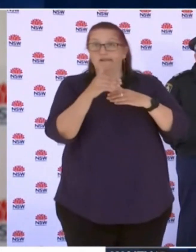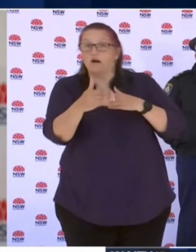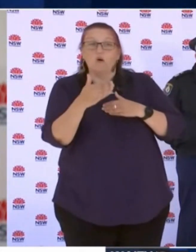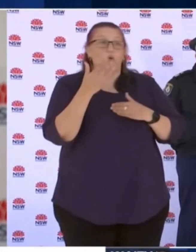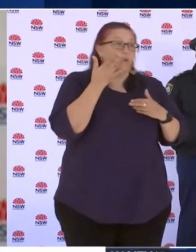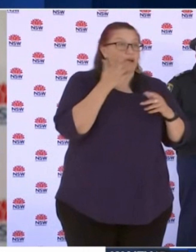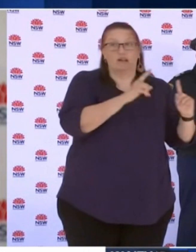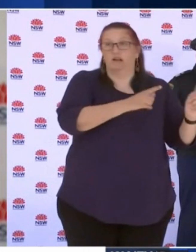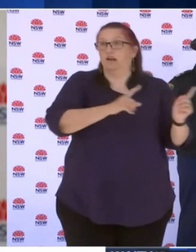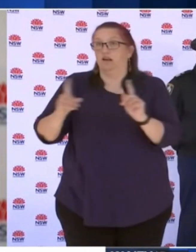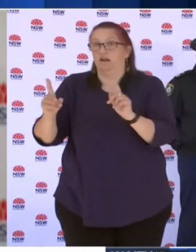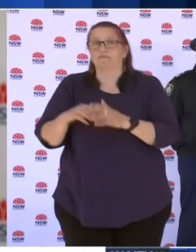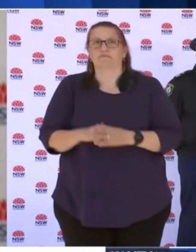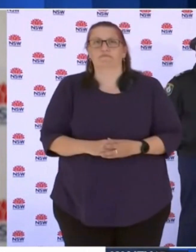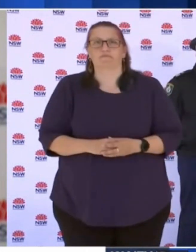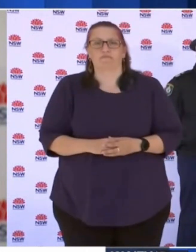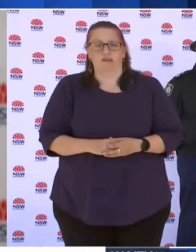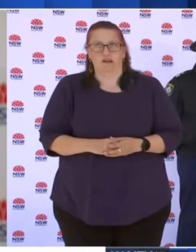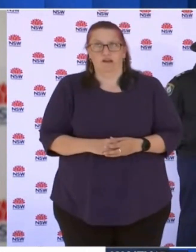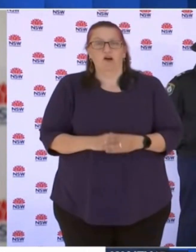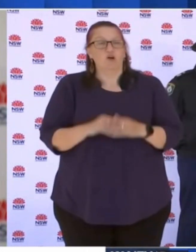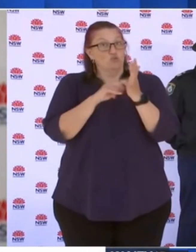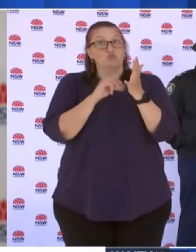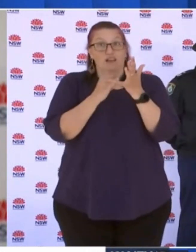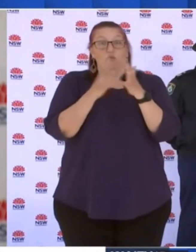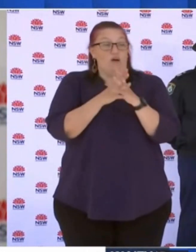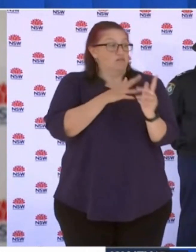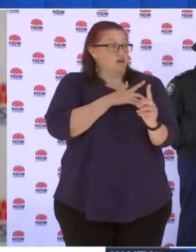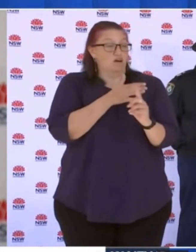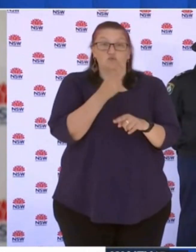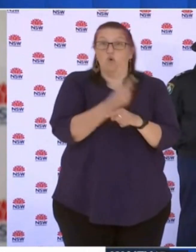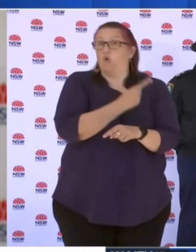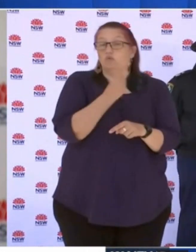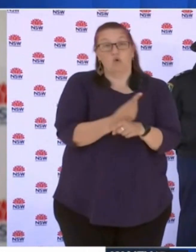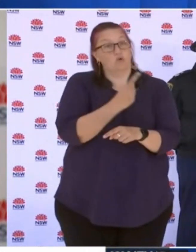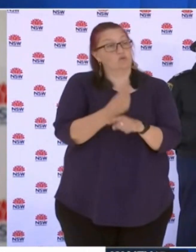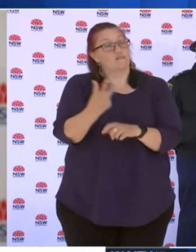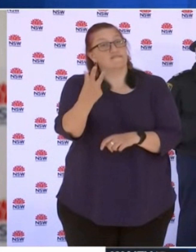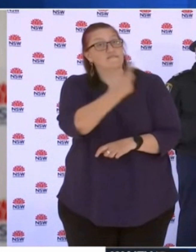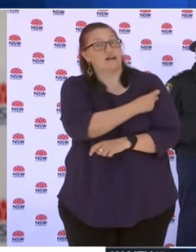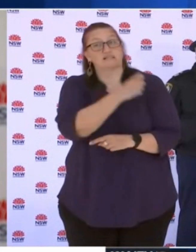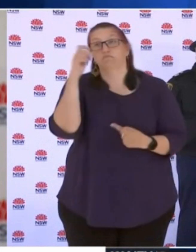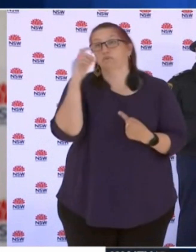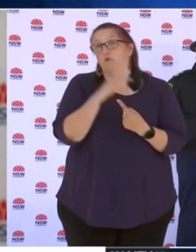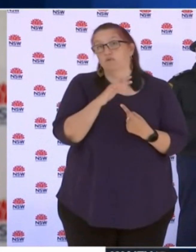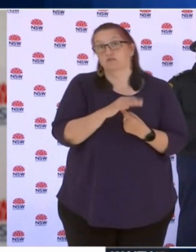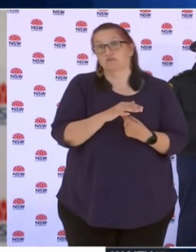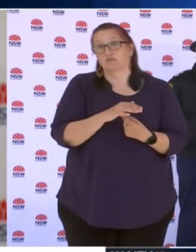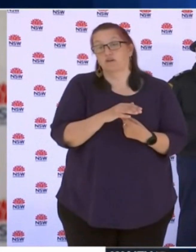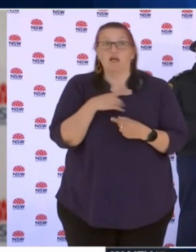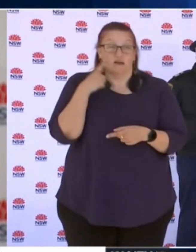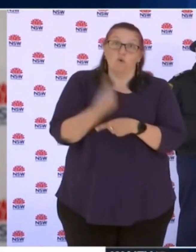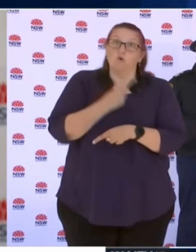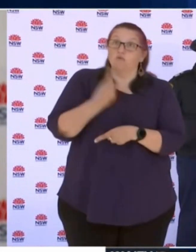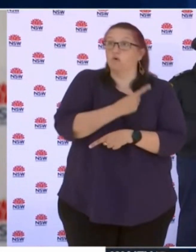New South Wales has for some time been talking about the importance of vaccination. I think I've gone blue in the face by talking